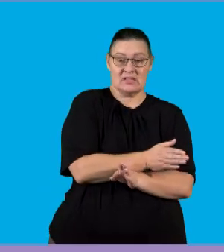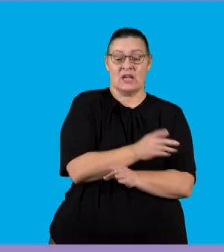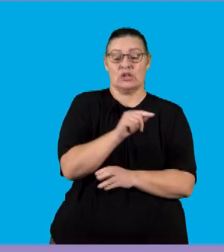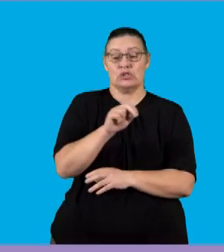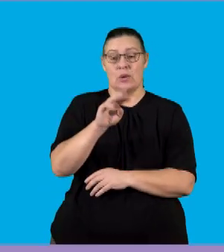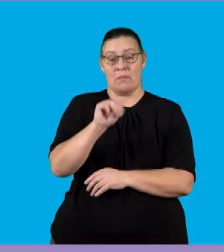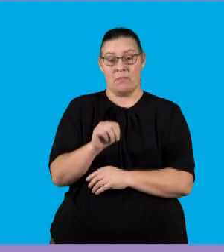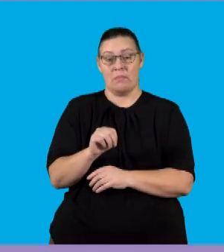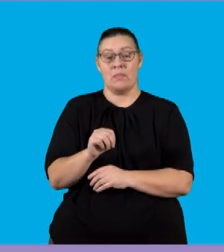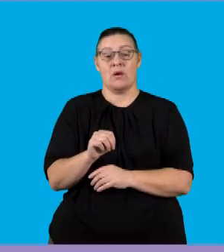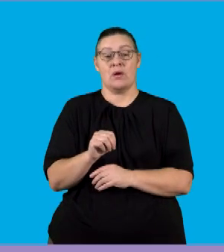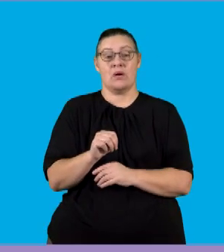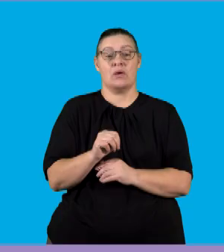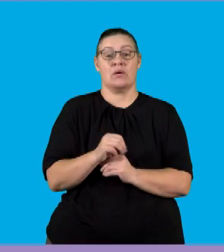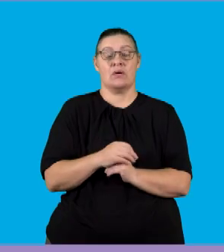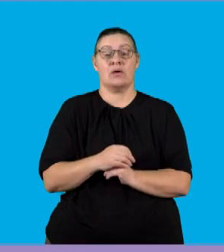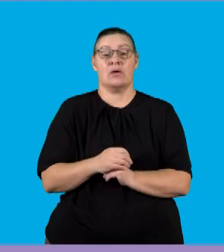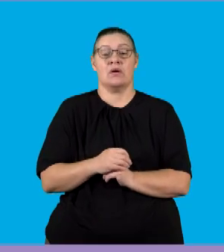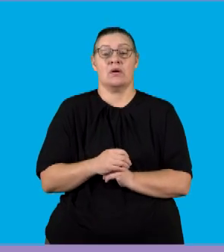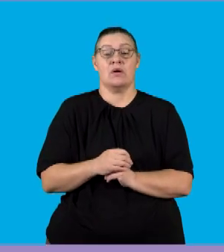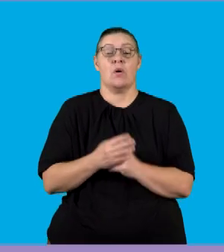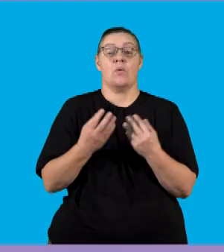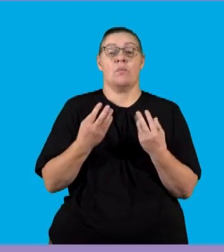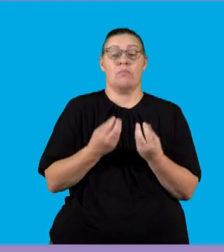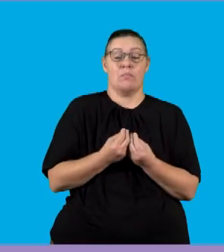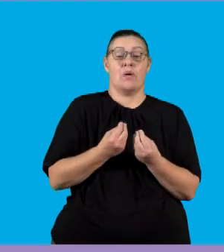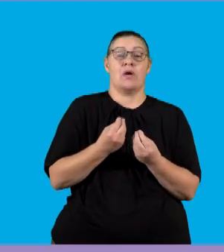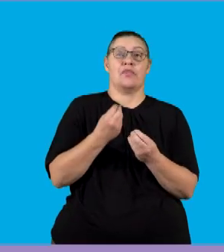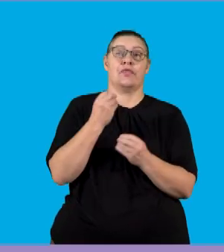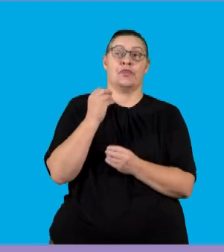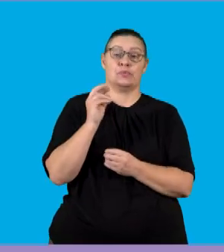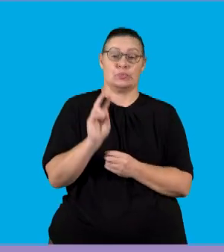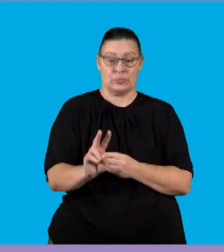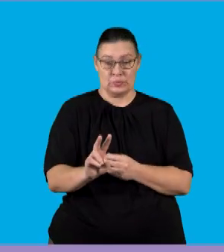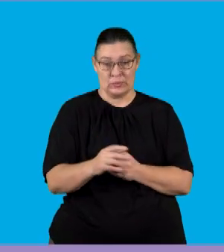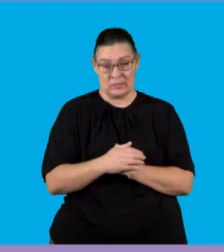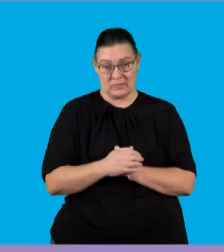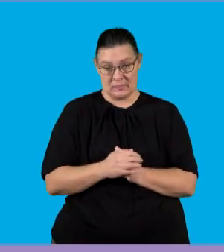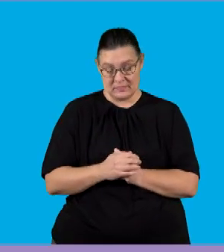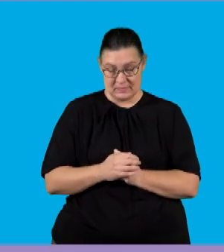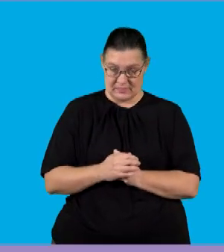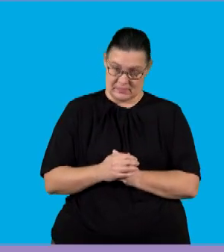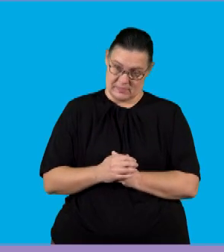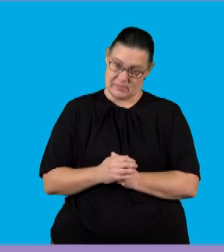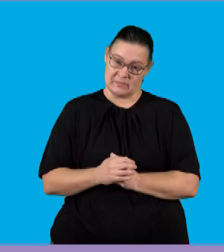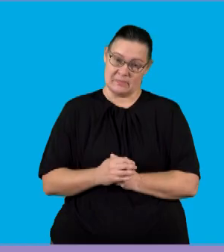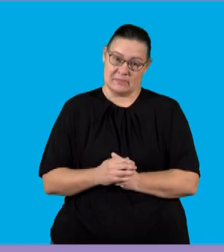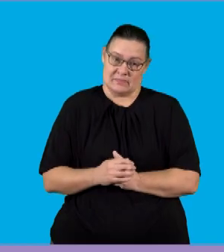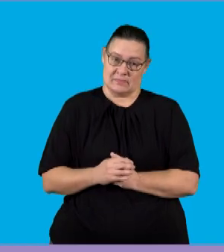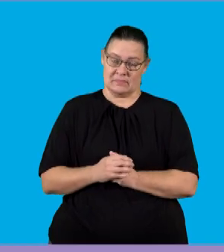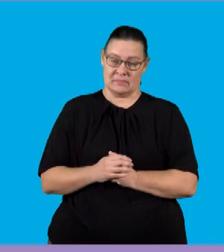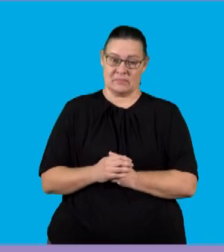the next term, or the previous number by 2. So we multiply the